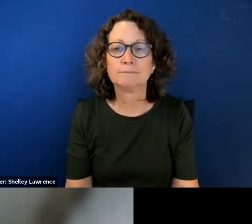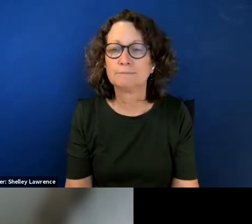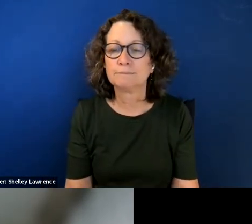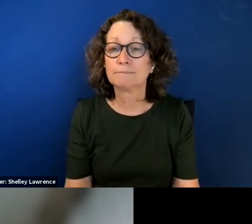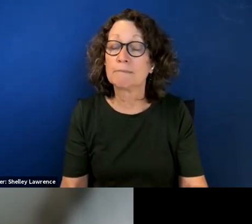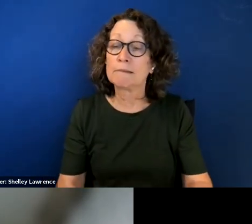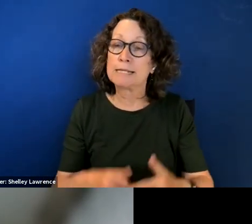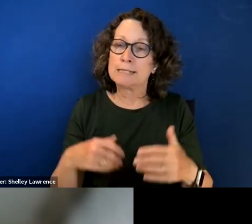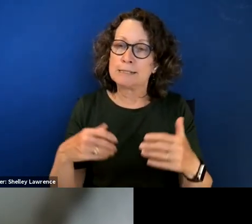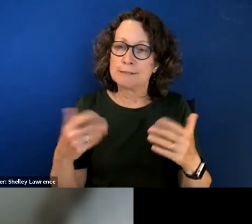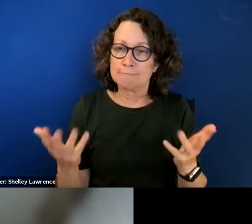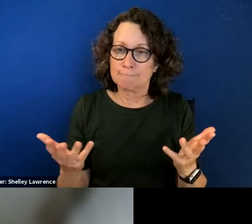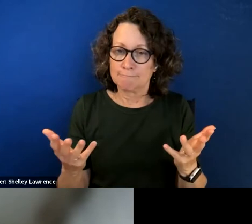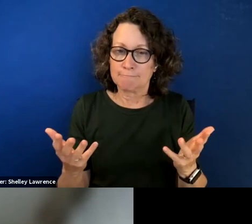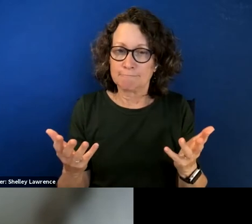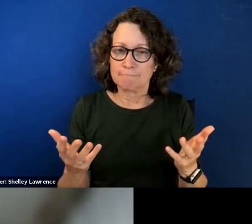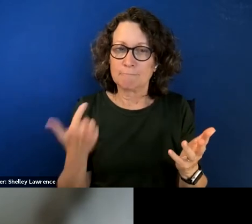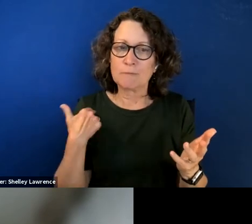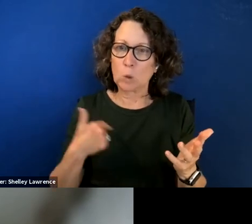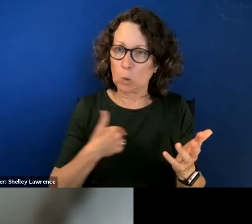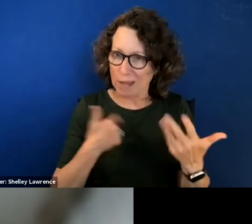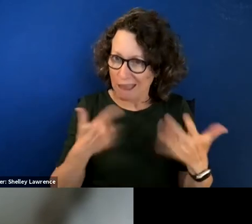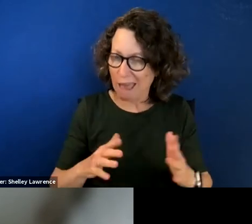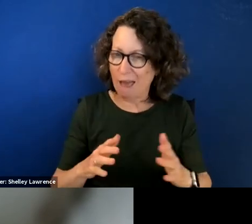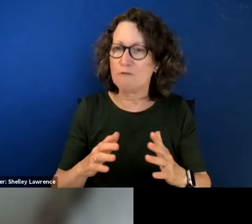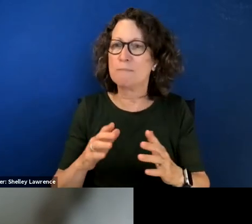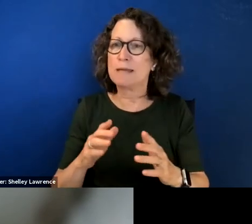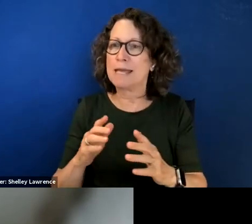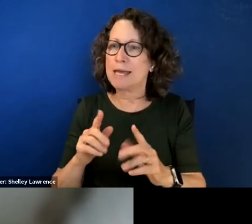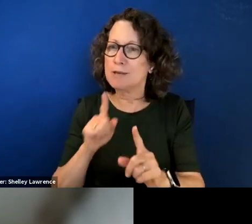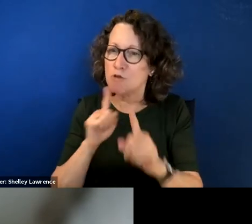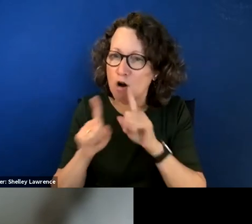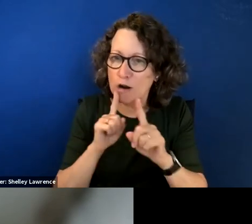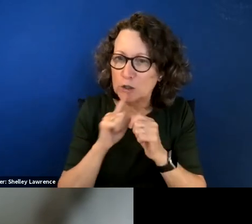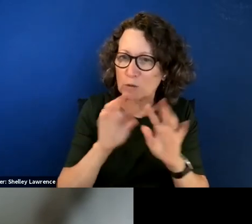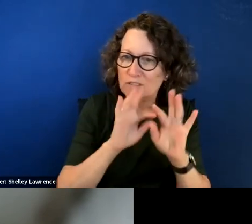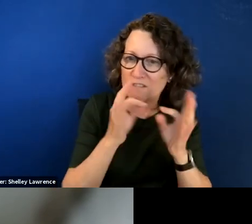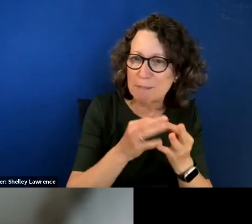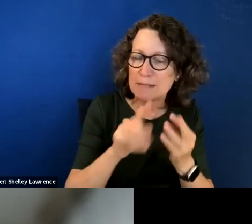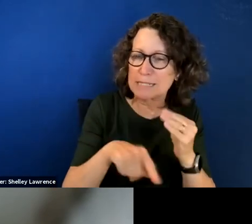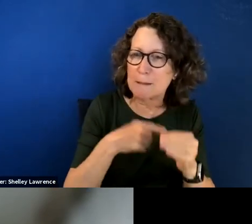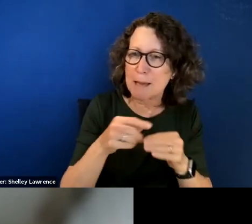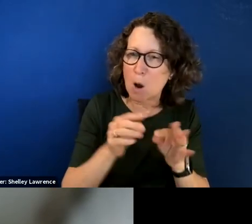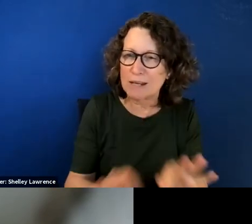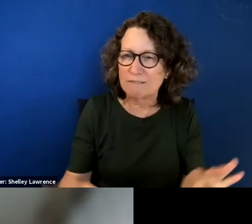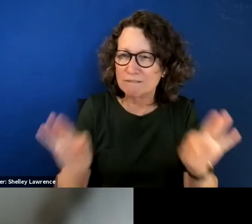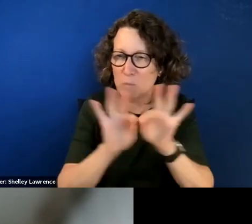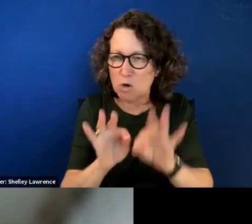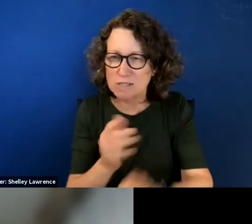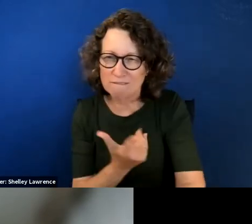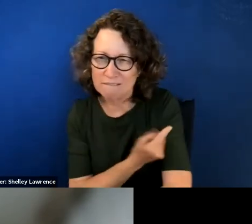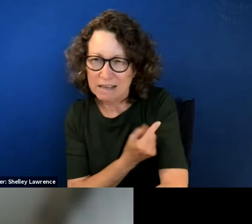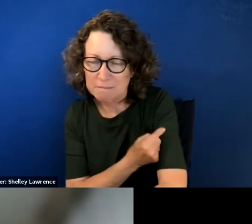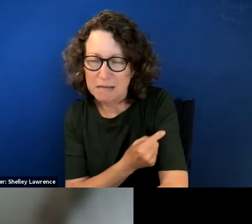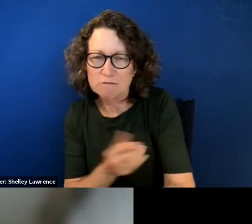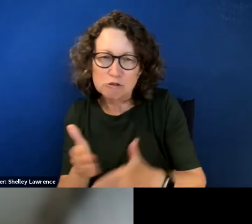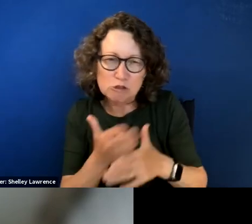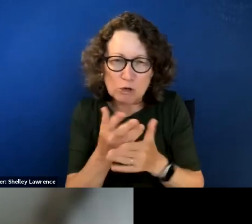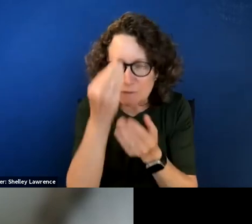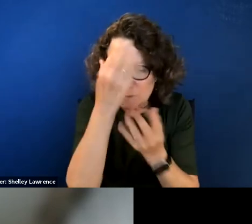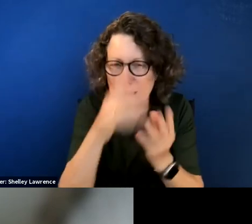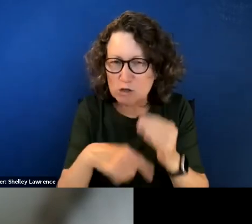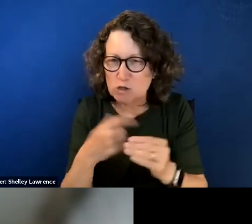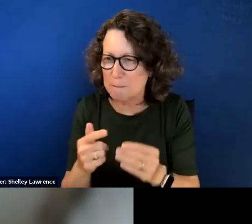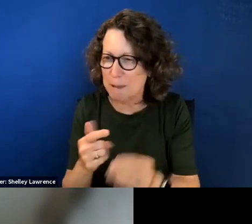So we have been communicating with families about the importance of vaccination and sharing info about